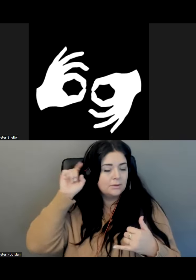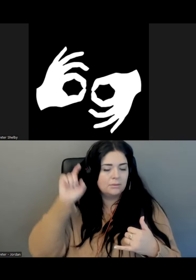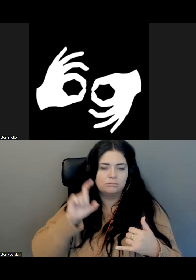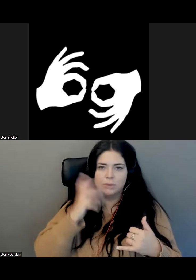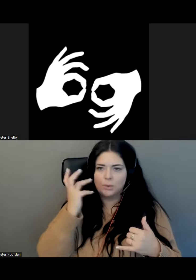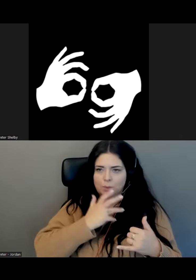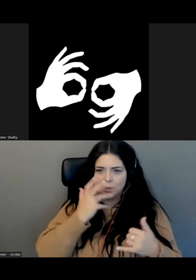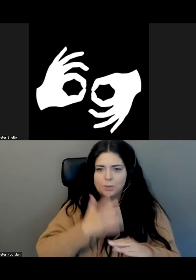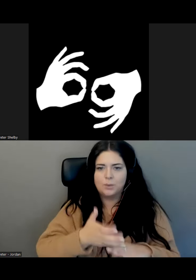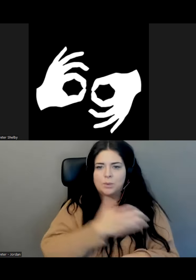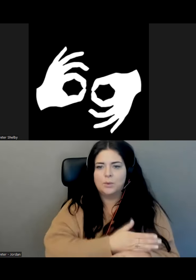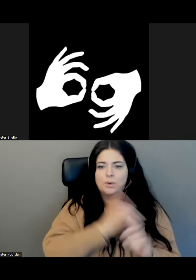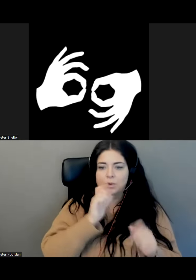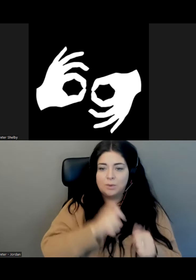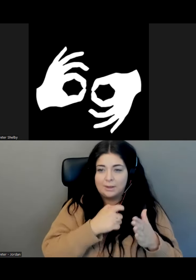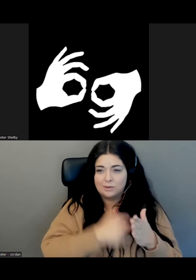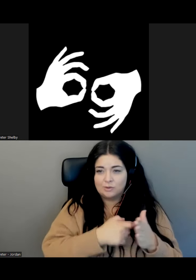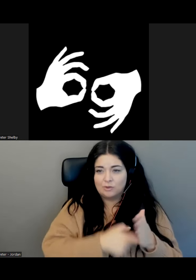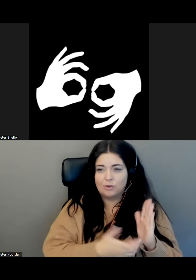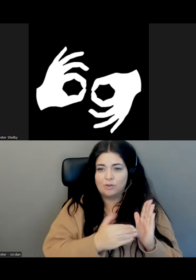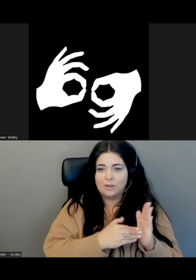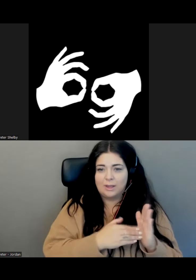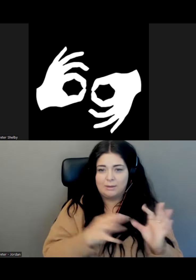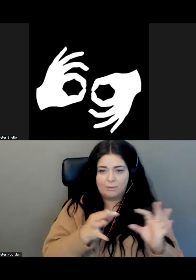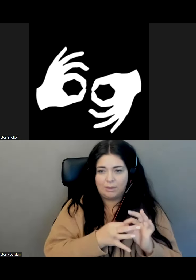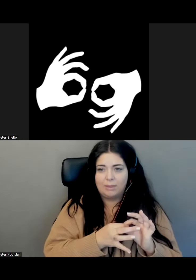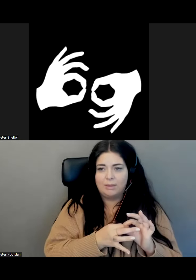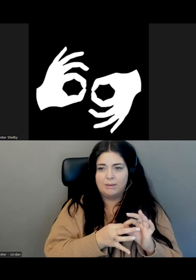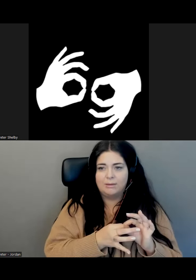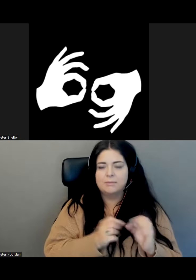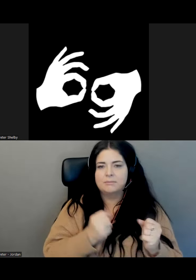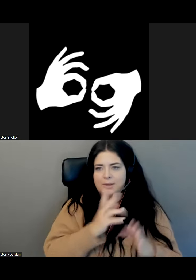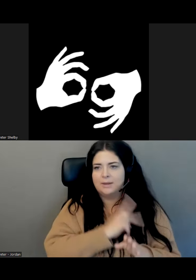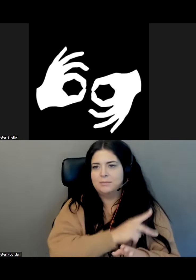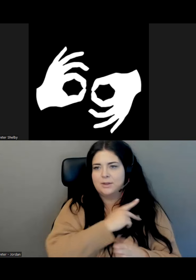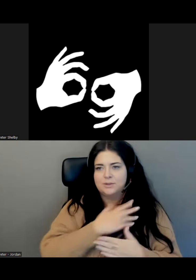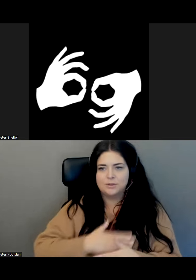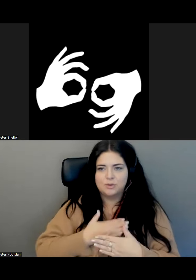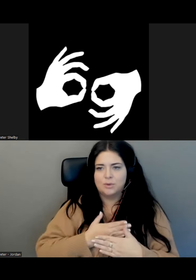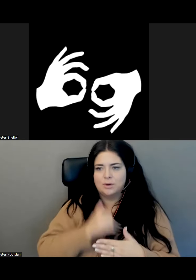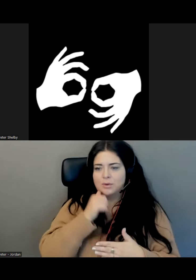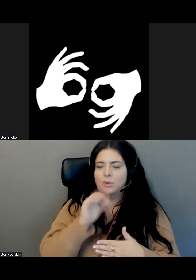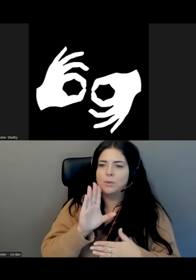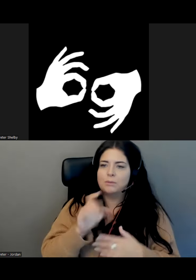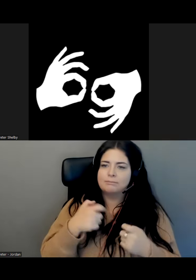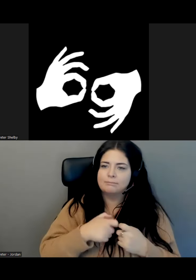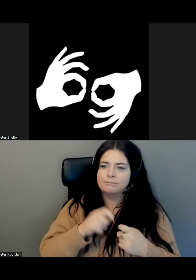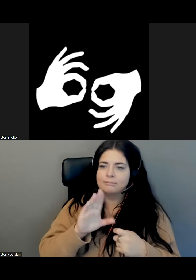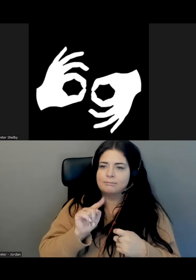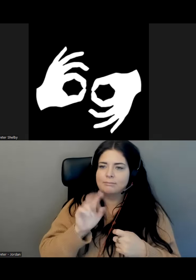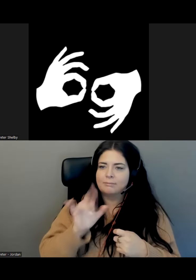get rechargeable hearing aids now, which a lot of our patients are really enjoying. There's no batteries